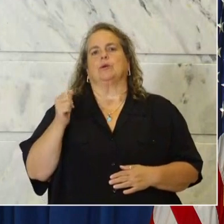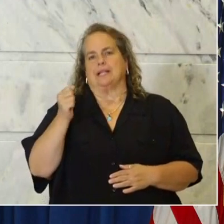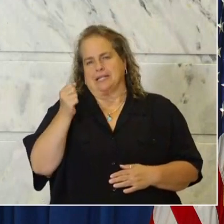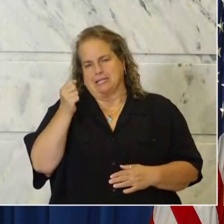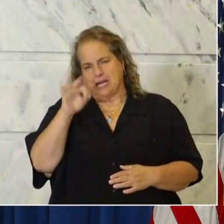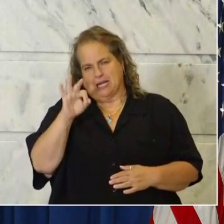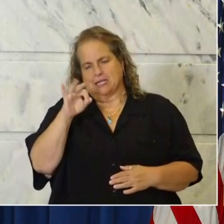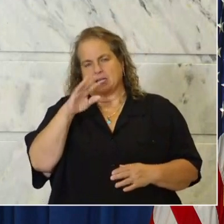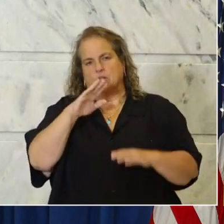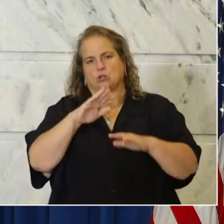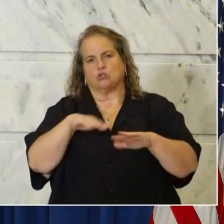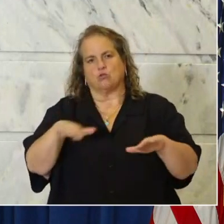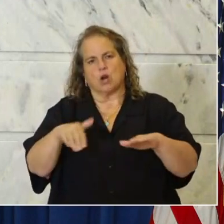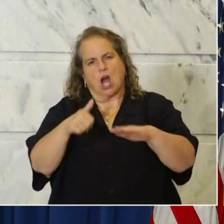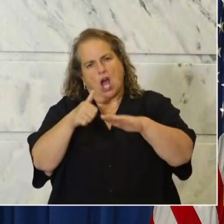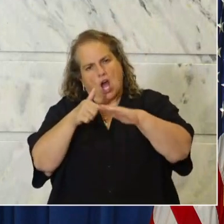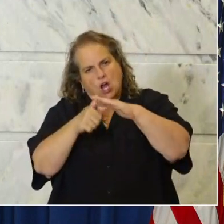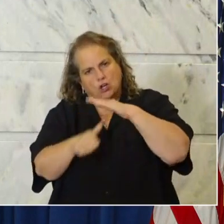kids under 5.